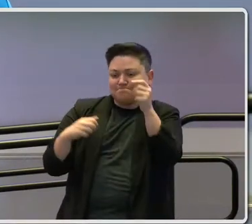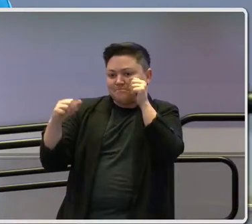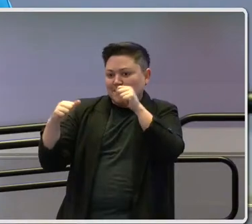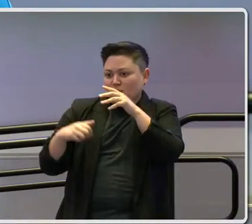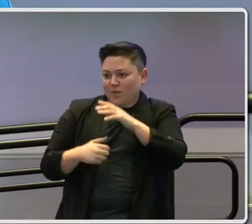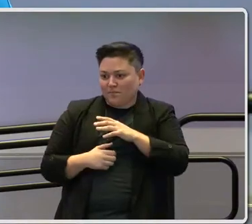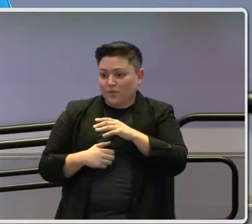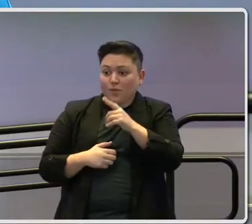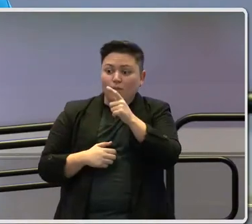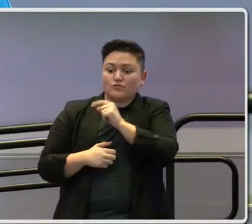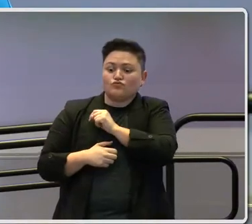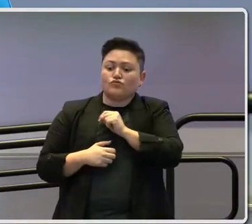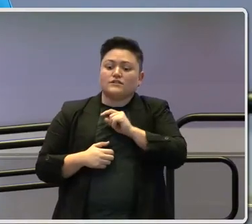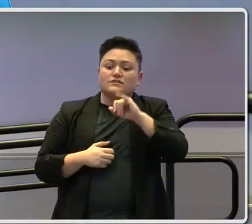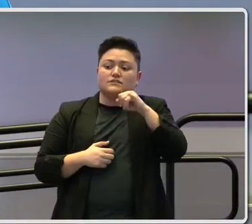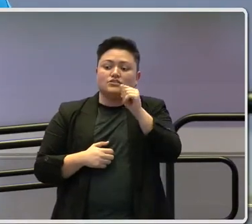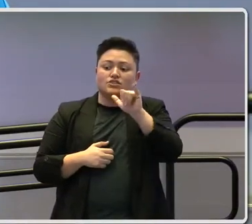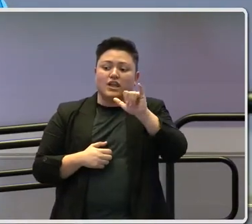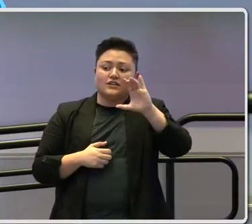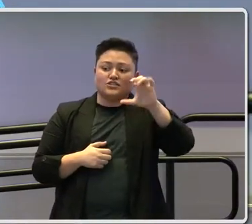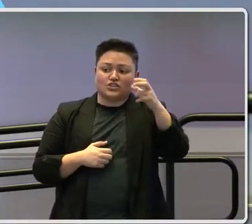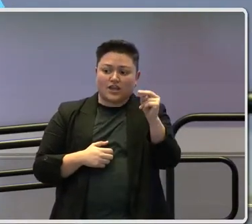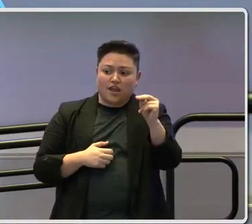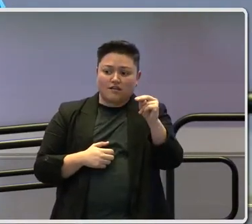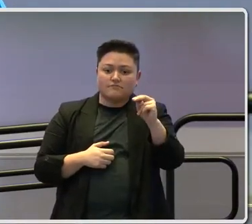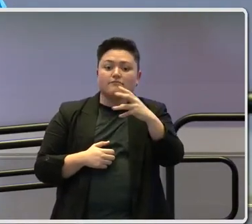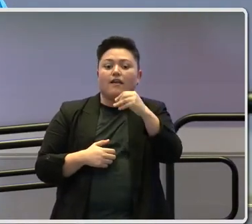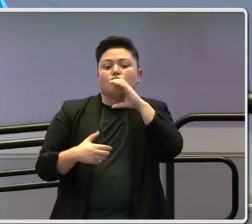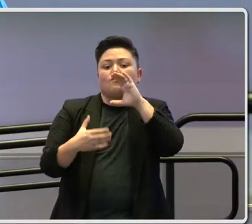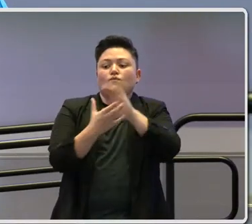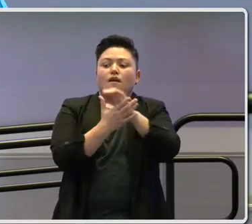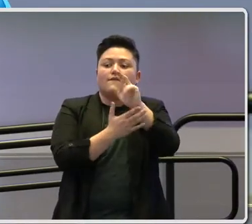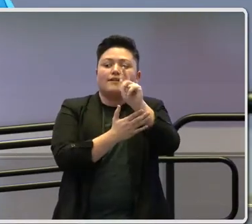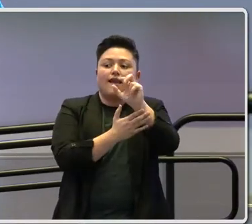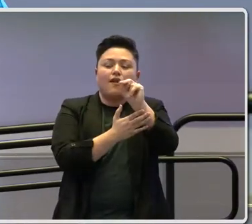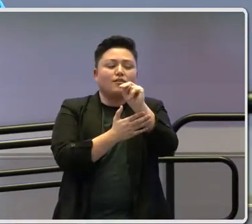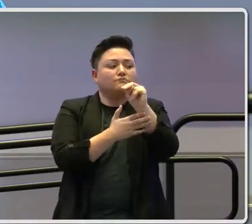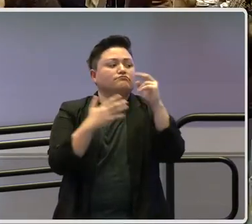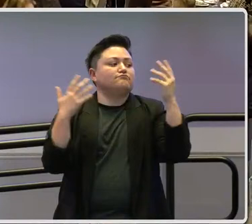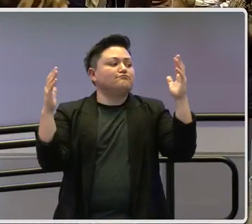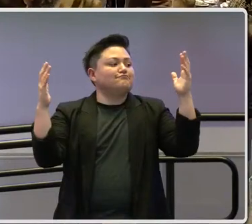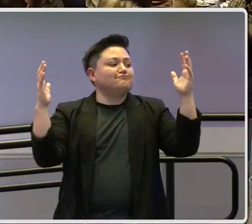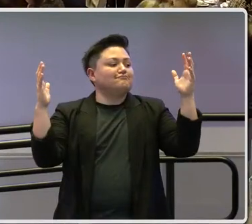Trustee Jay Chen and his beautiful wife, Karen, are here with us.